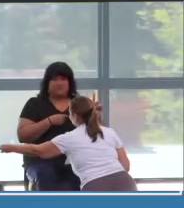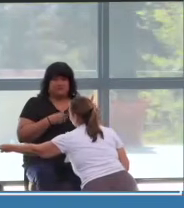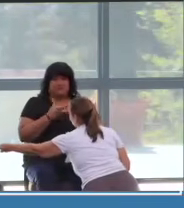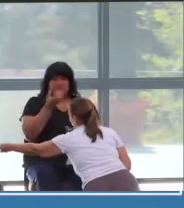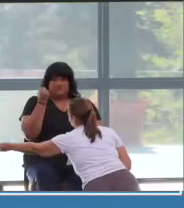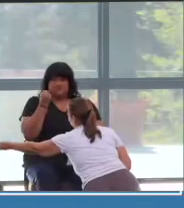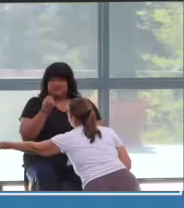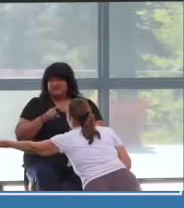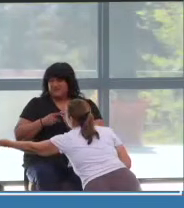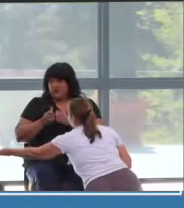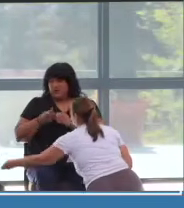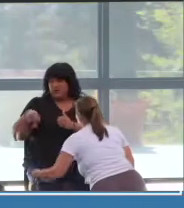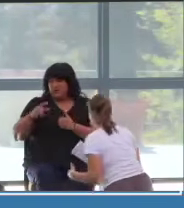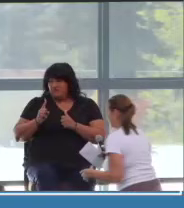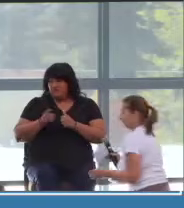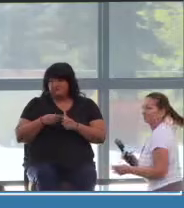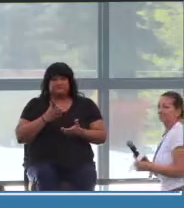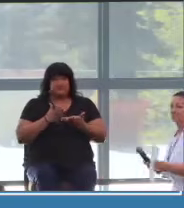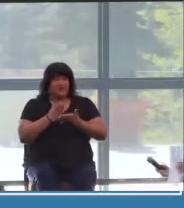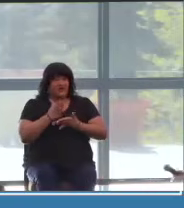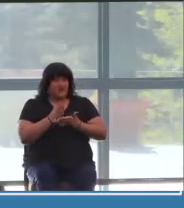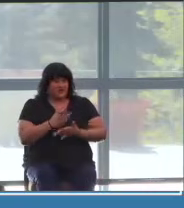We'll start with those.